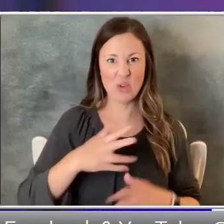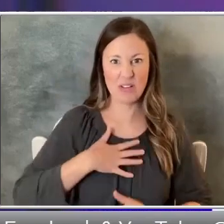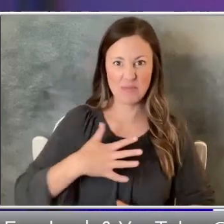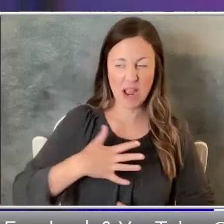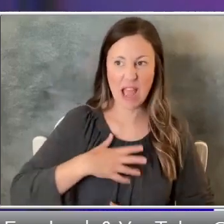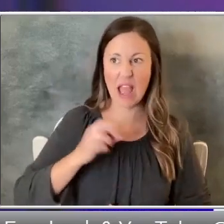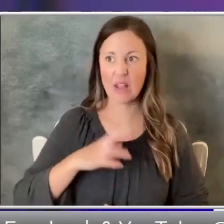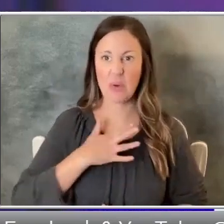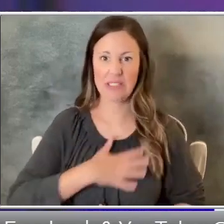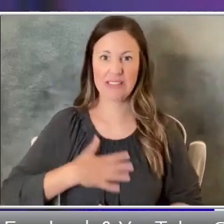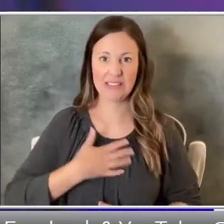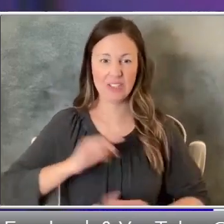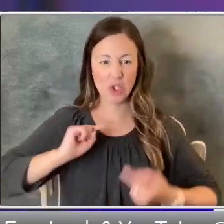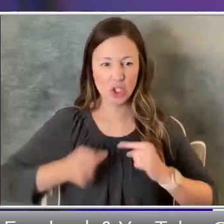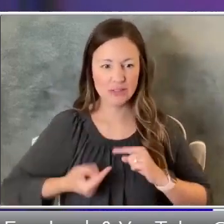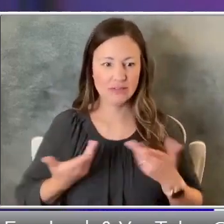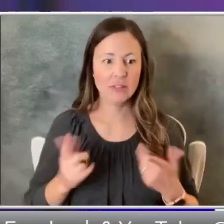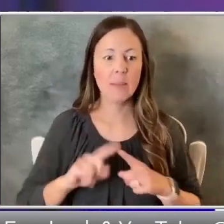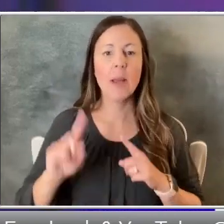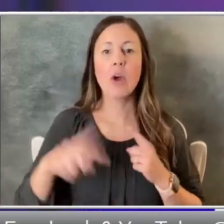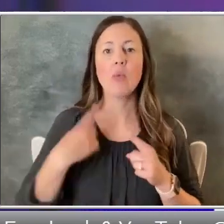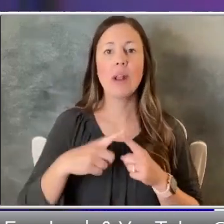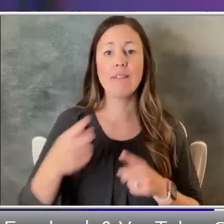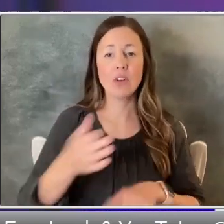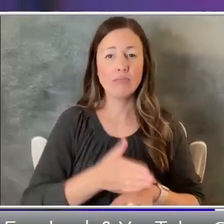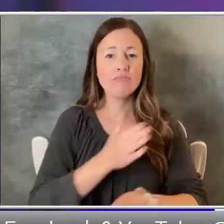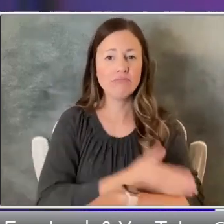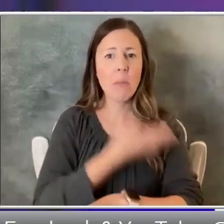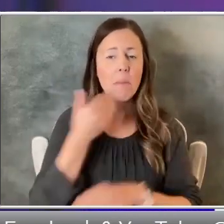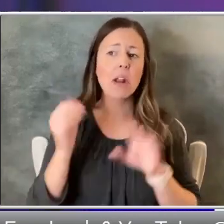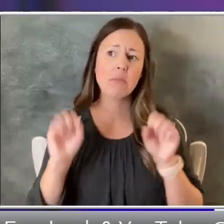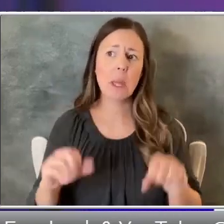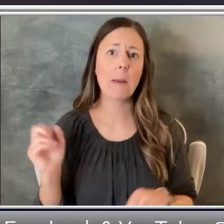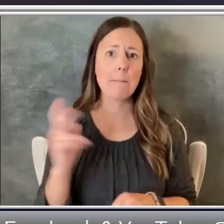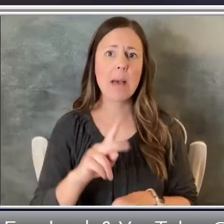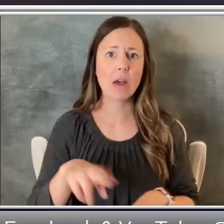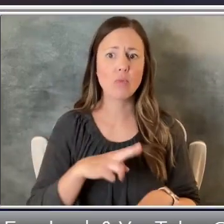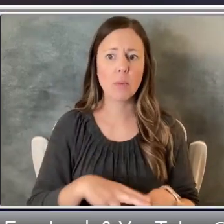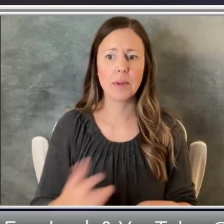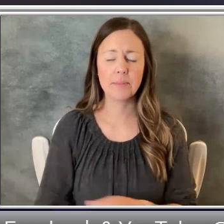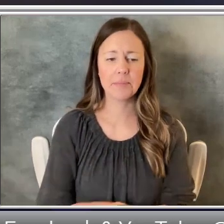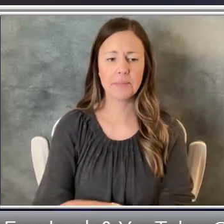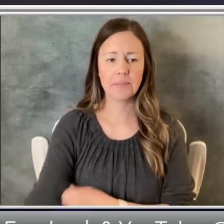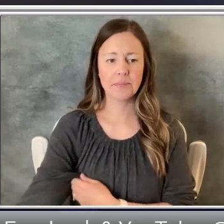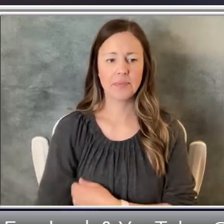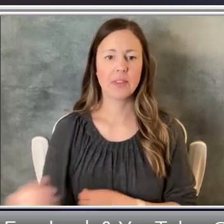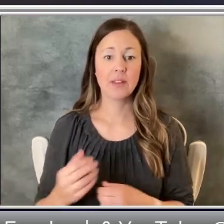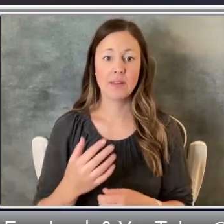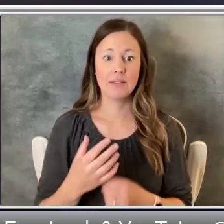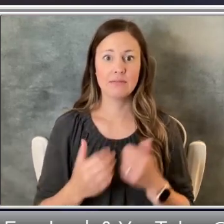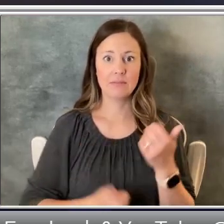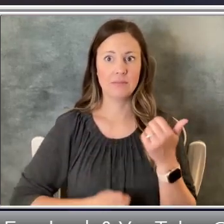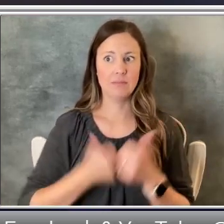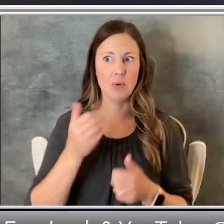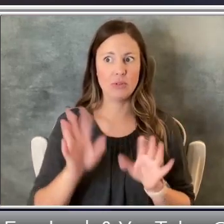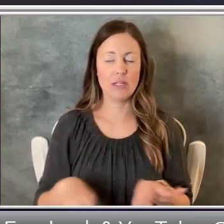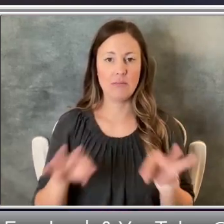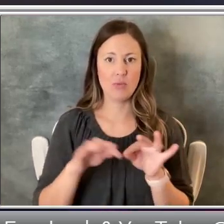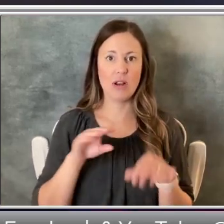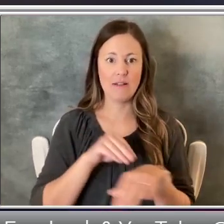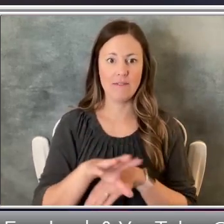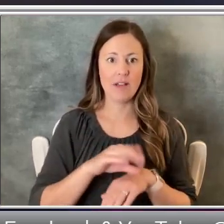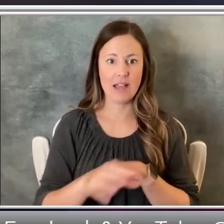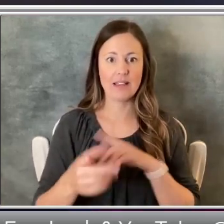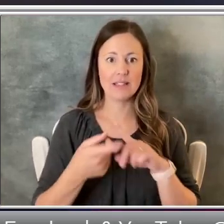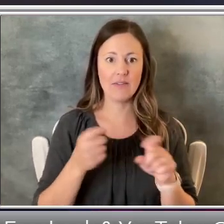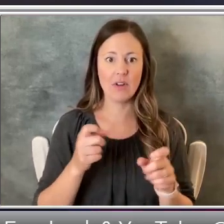discomfort and other things with COVID. But once you're better, I think it's fine to go ahead and return to activities. One of the most valuable pieces of advice I got from Dr. Brandon Comfort,